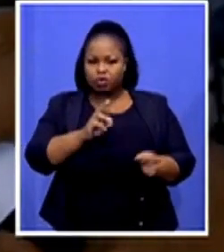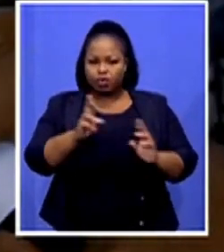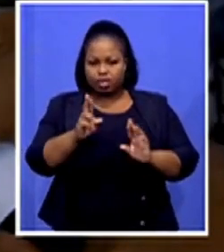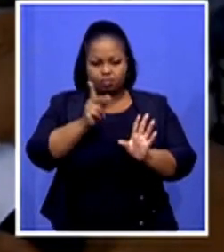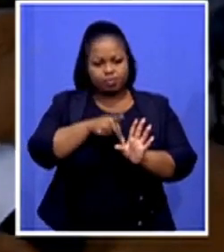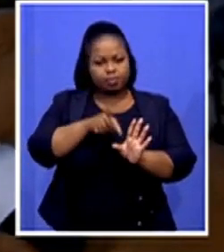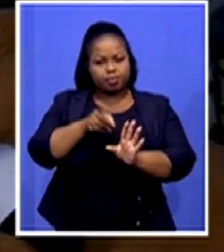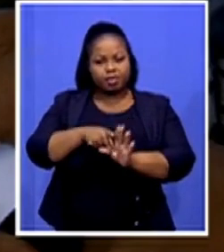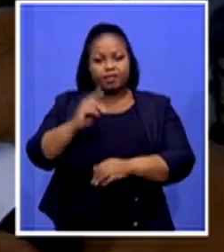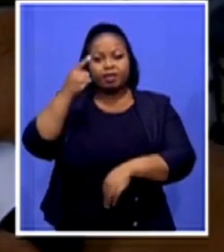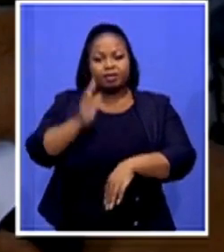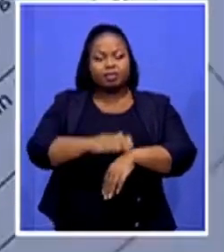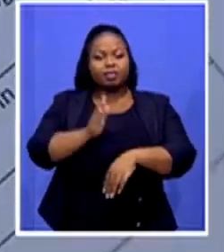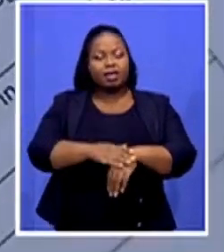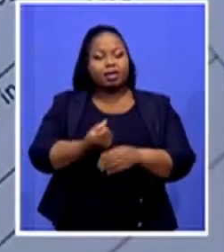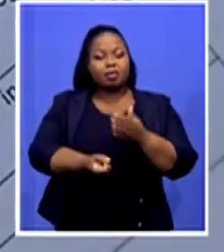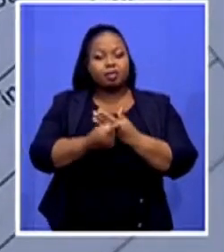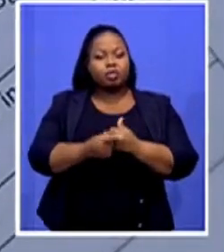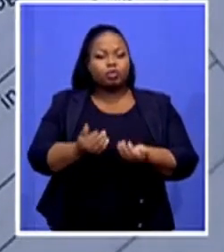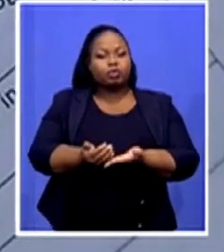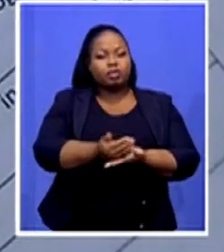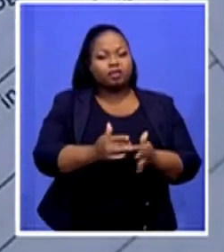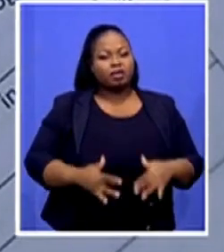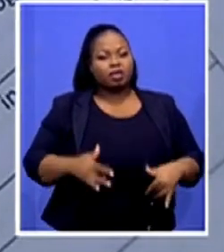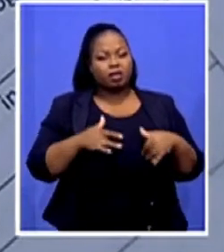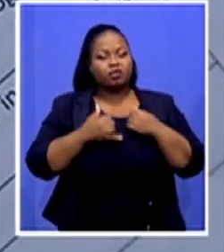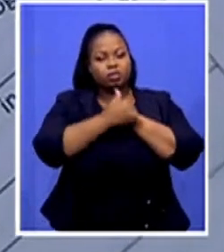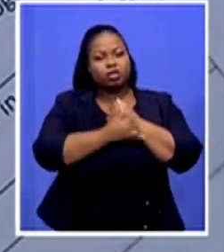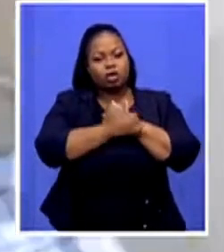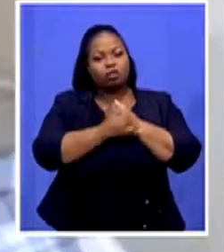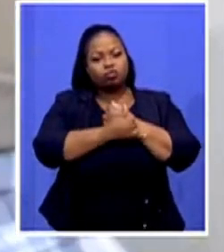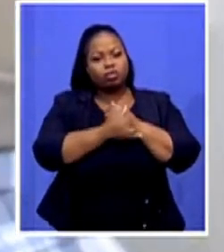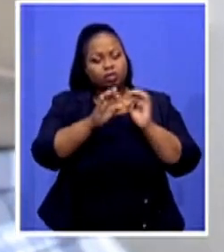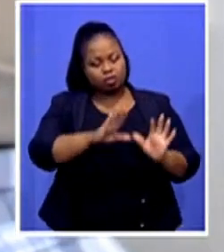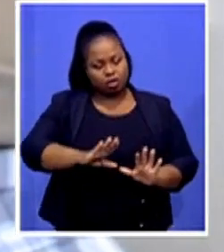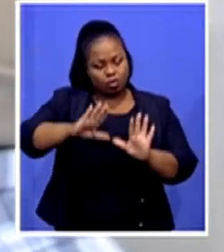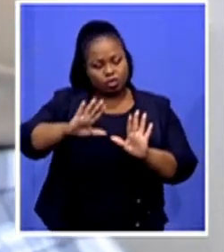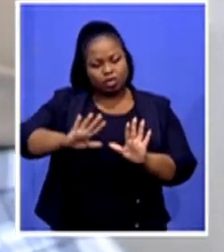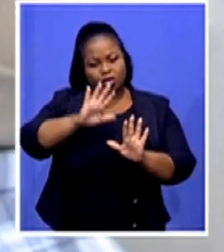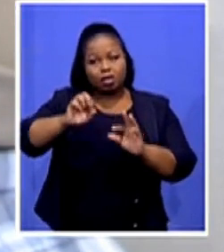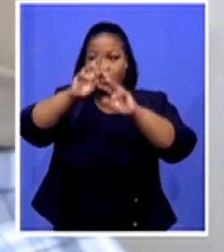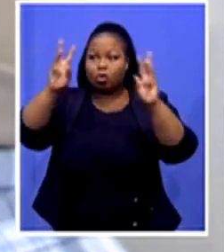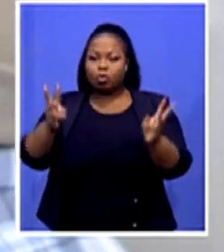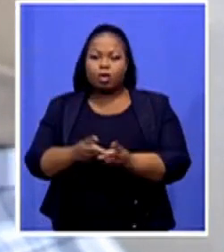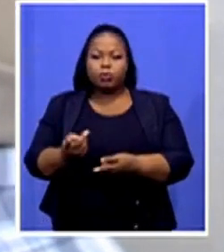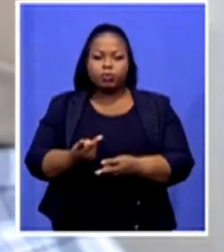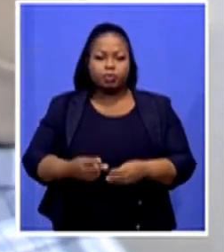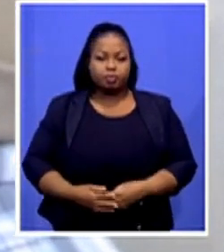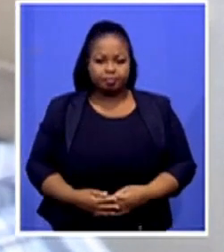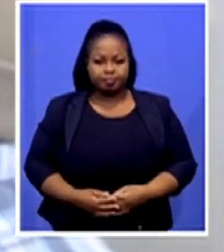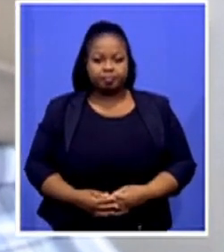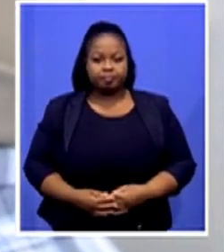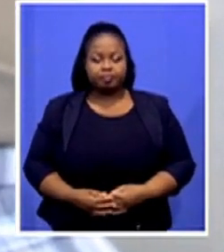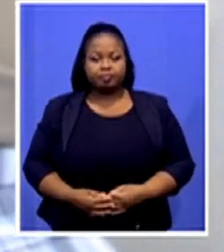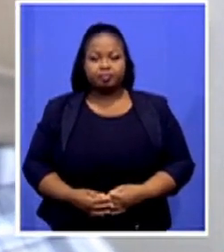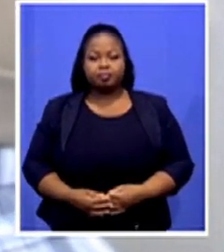saving lives in the country, the continent and the world. It's a very serious thing. All of us,